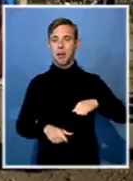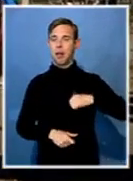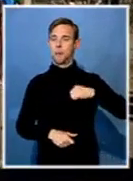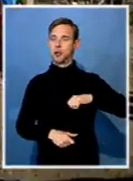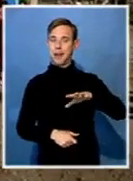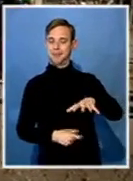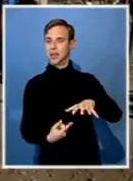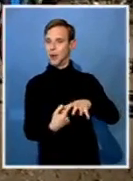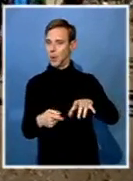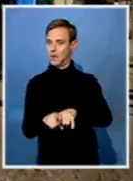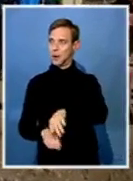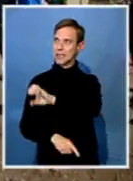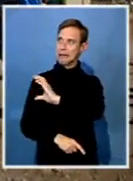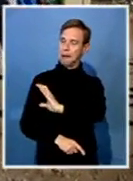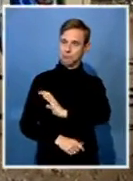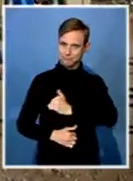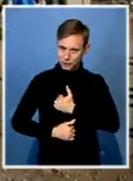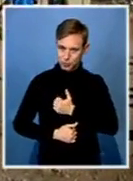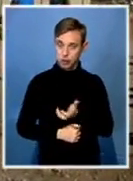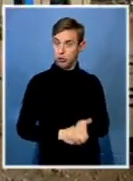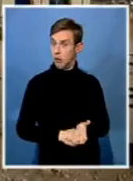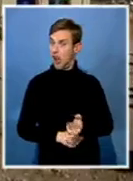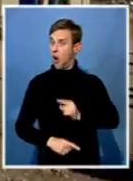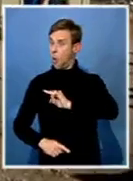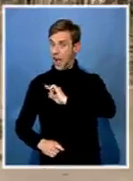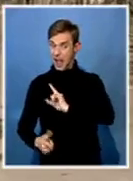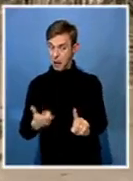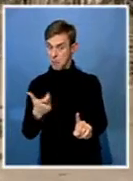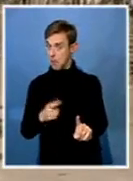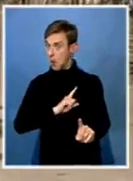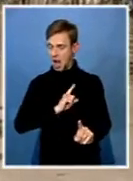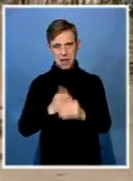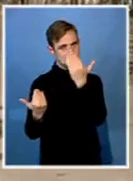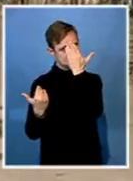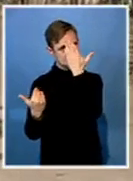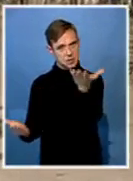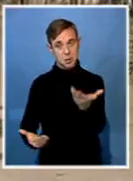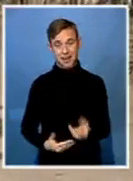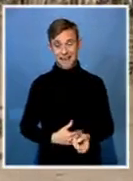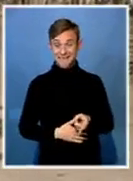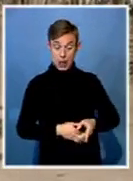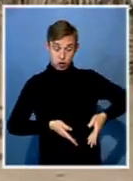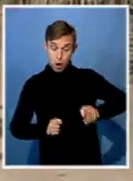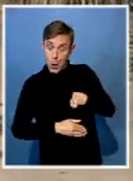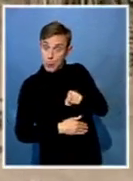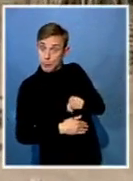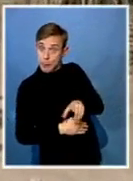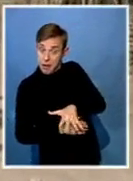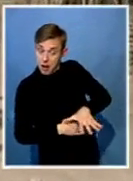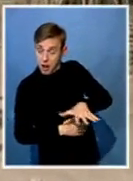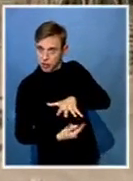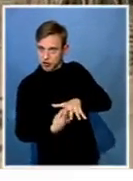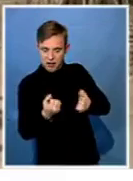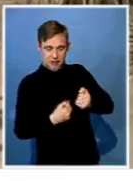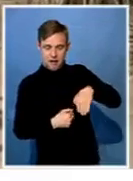Cape. The police is not speculating on the motive as they hunt for the killer. Njobe was traveling in a car down this road when a gunman